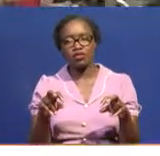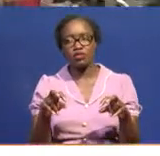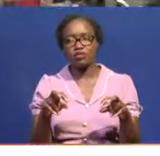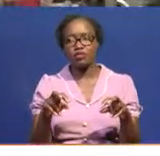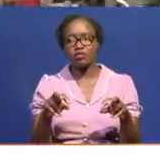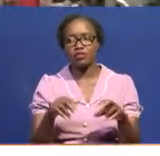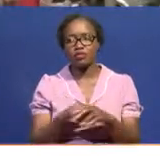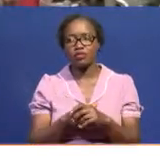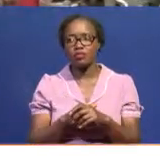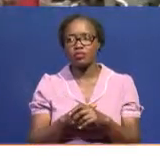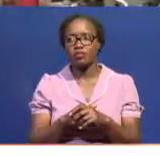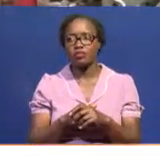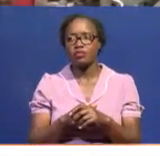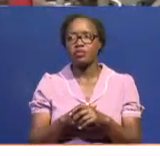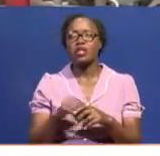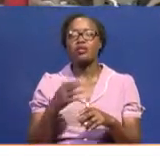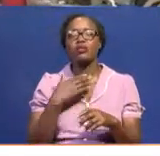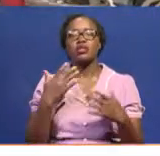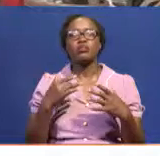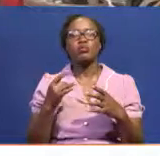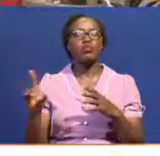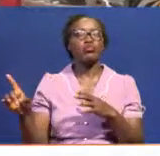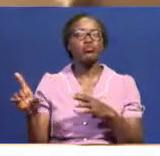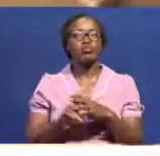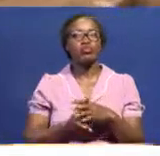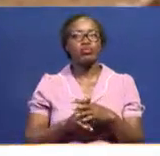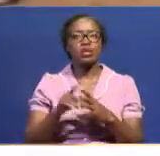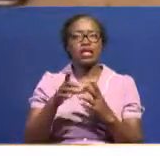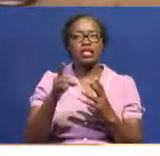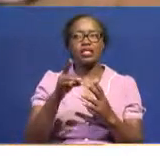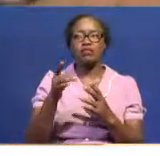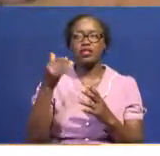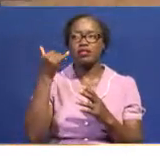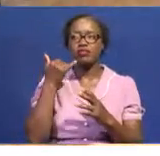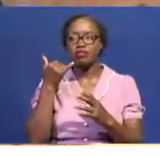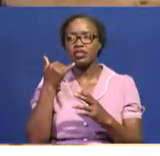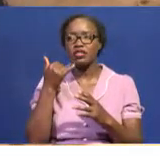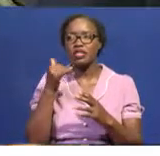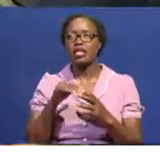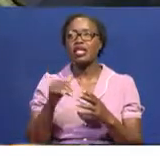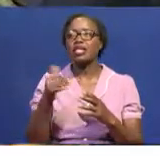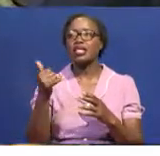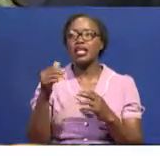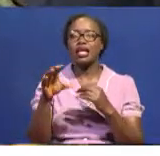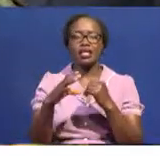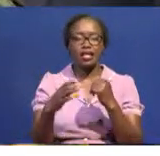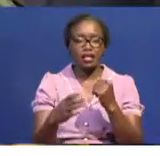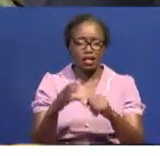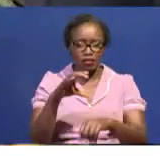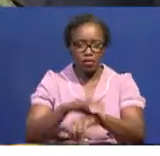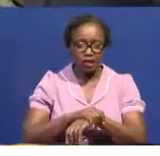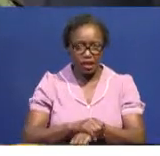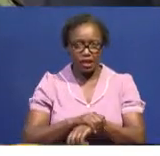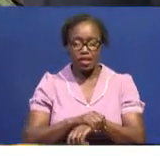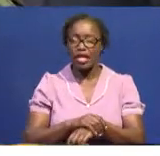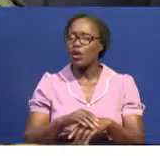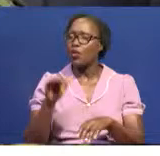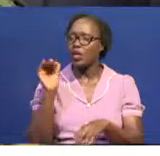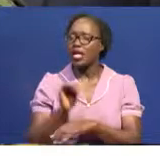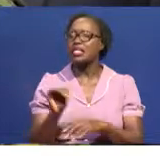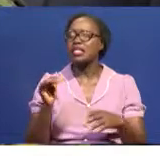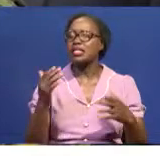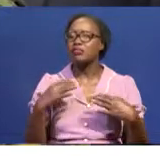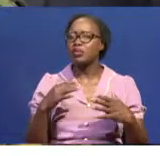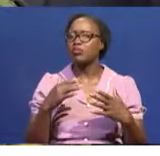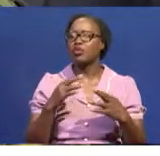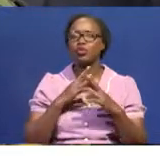yetu. He called on victims to come out and identify the phones among the impounded ones. Naomba wananchi wajitokeze, watoe